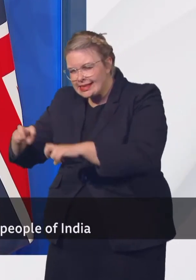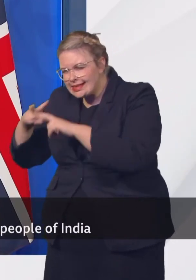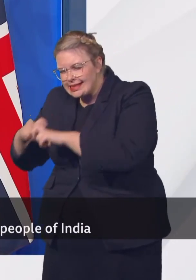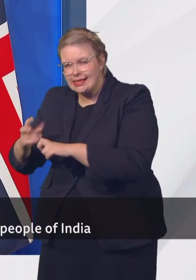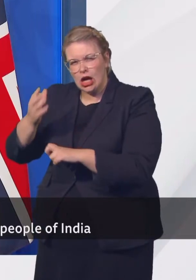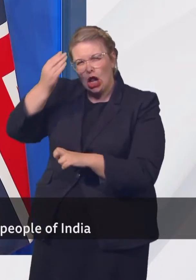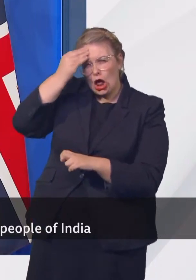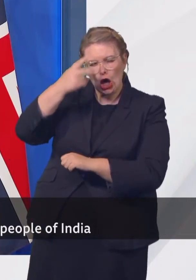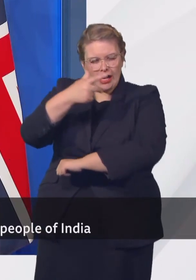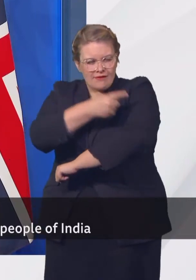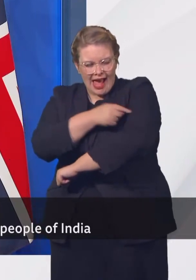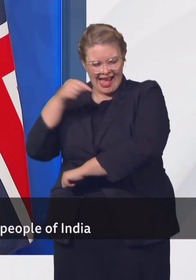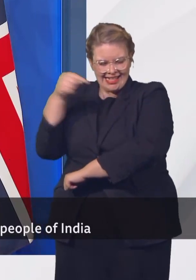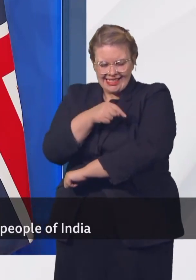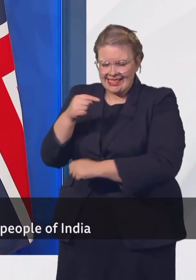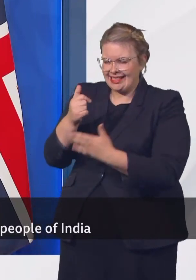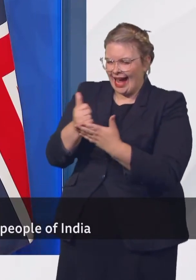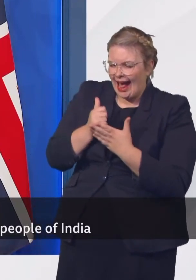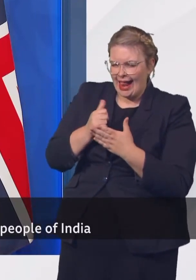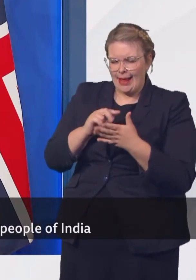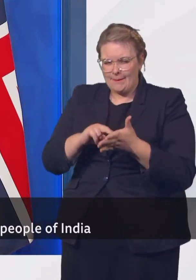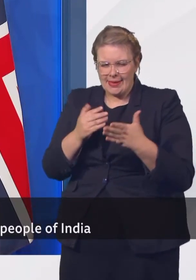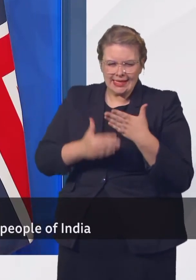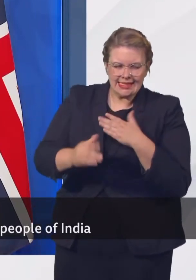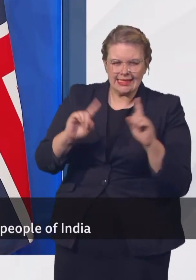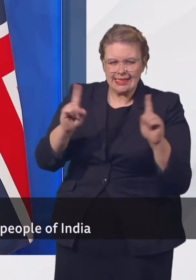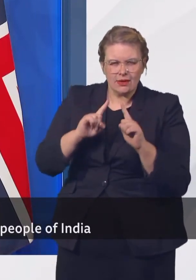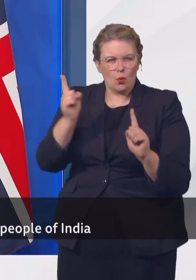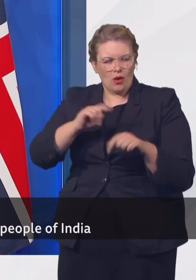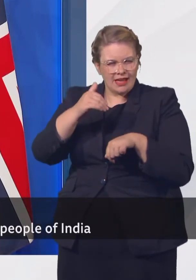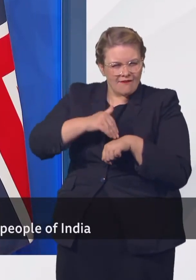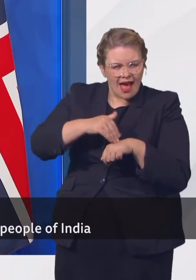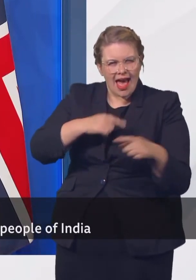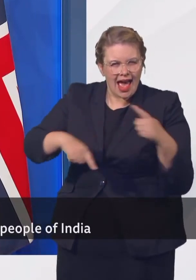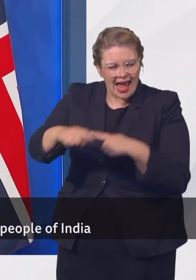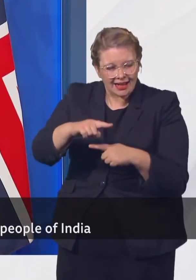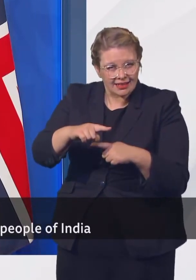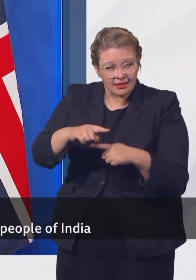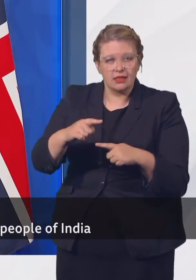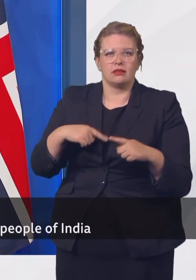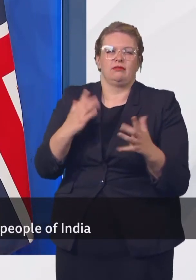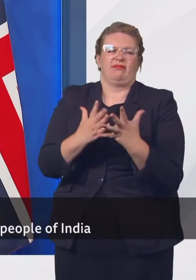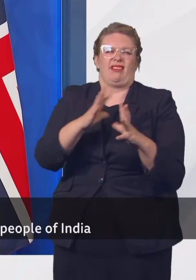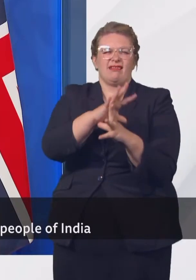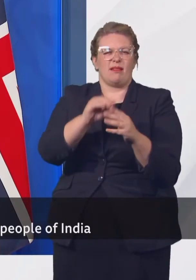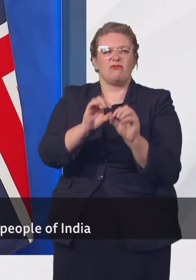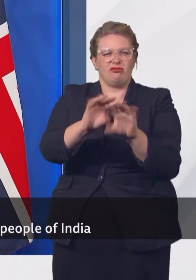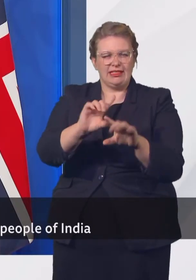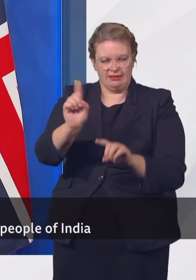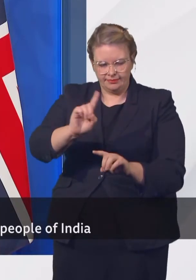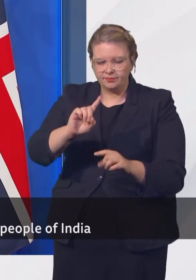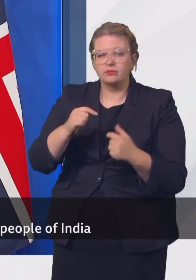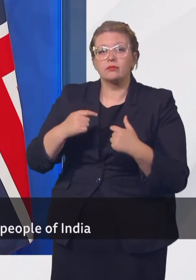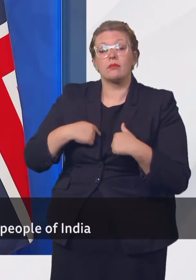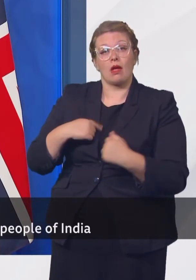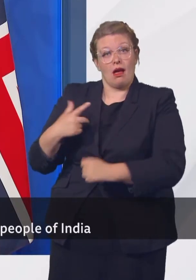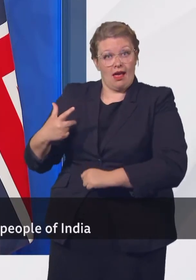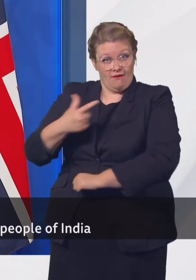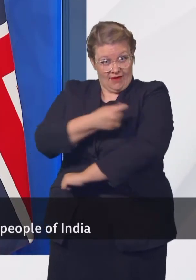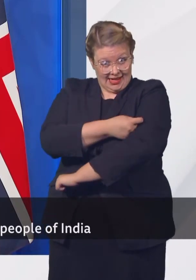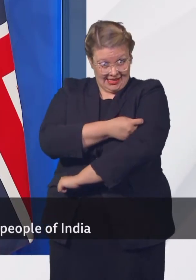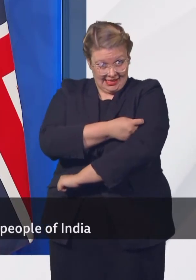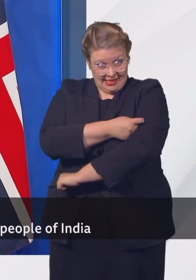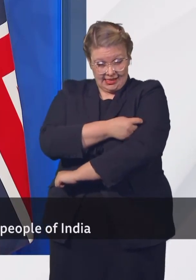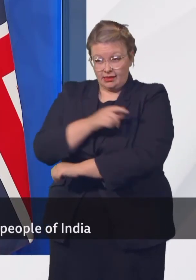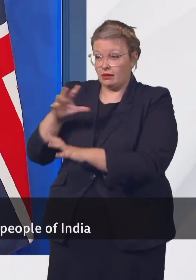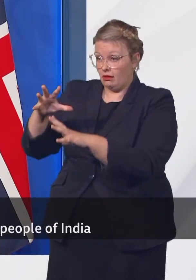real world. In summary, we think that you get around 2/3 protection against catching the disease